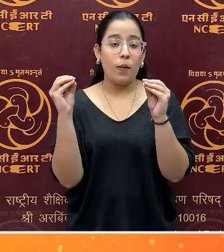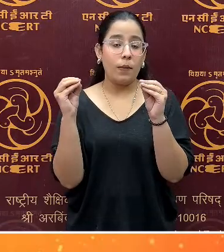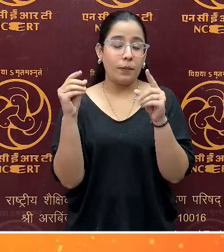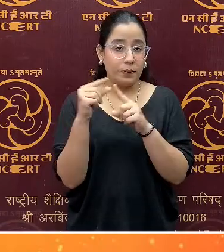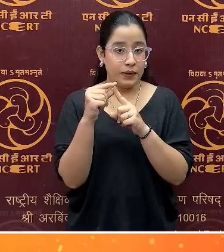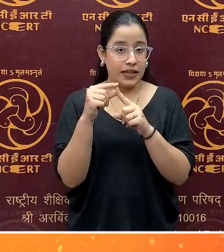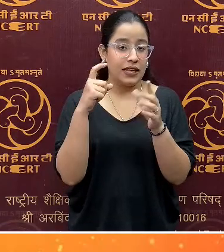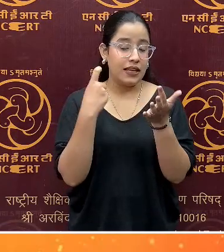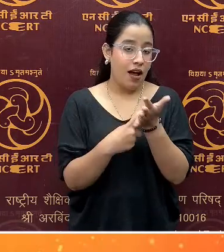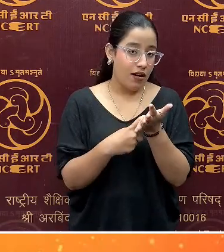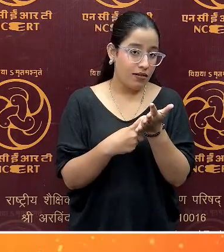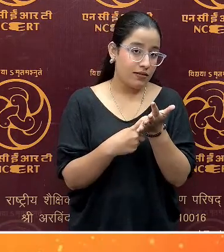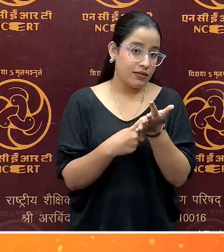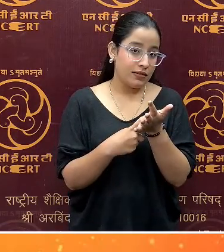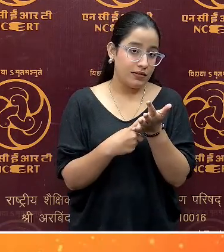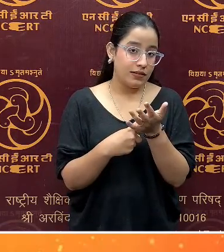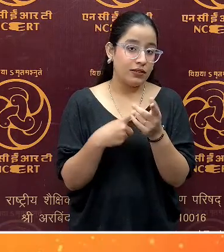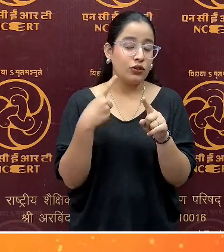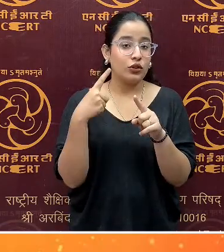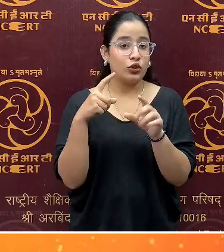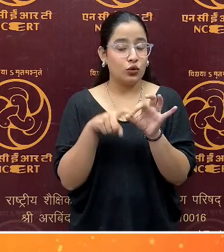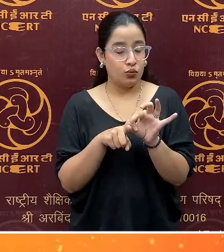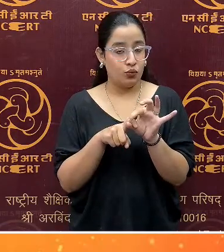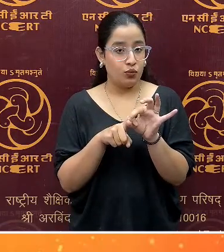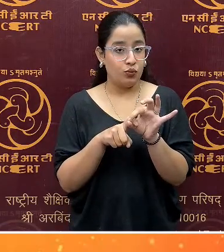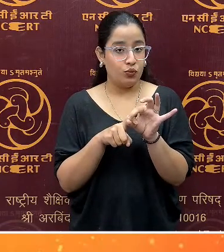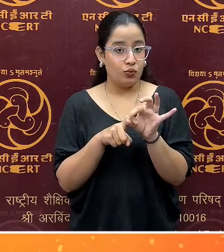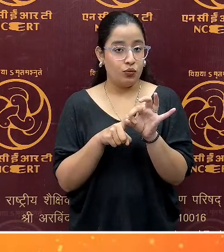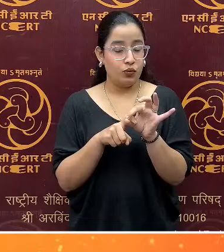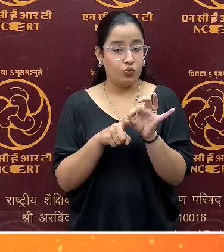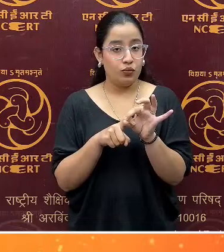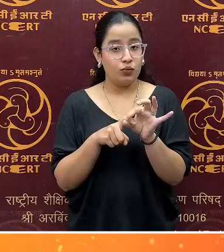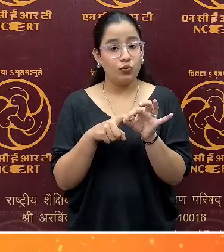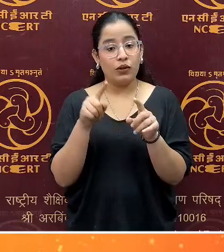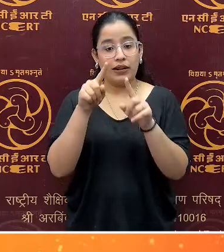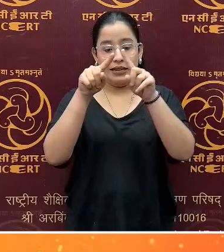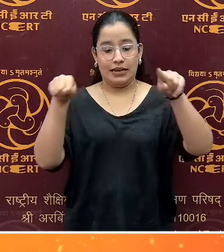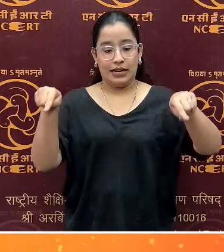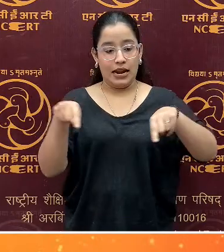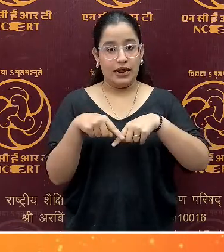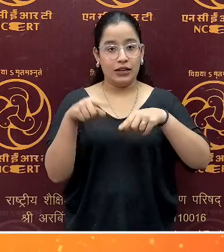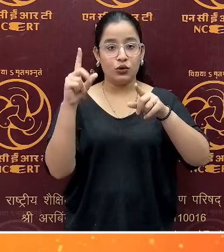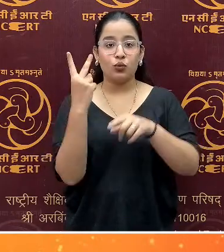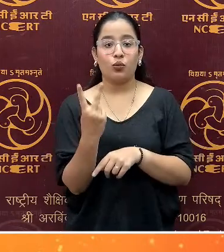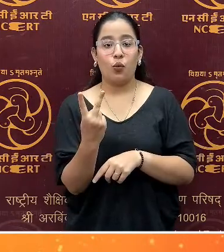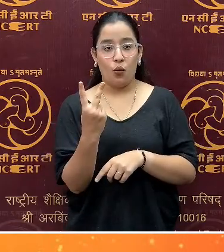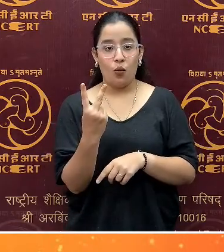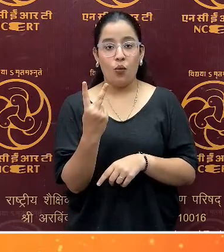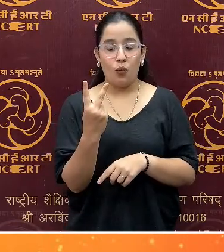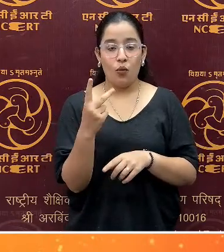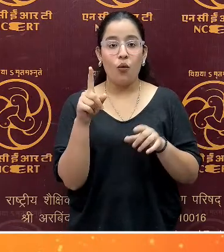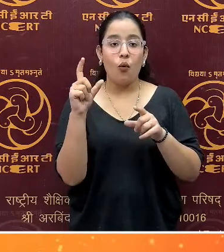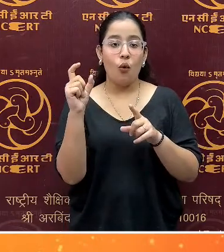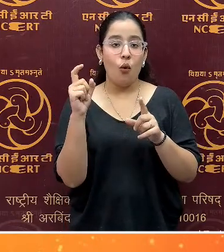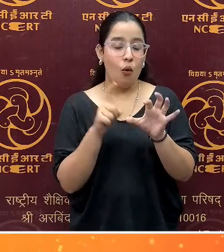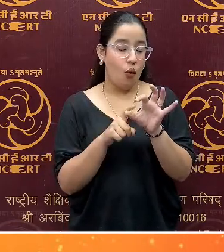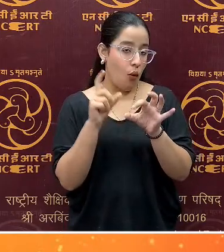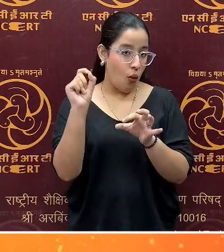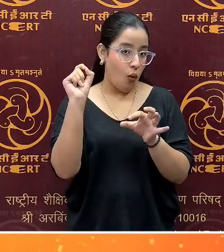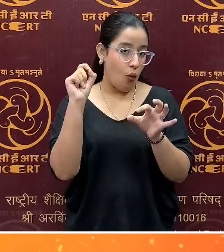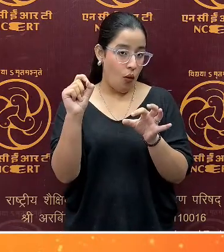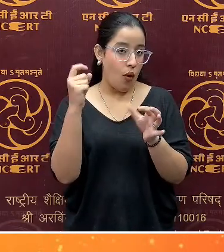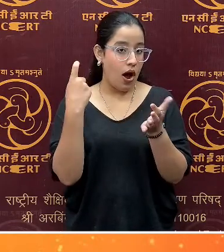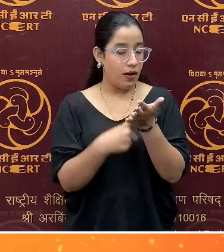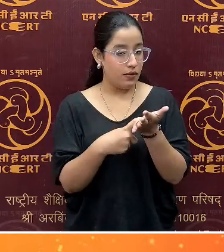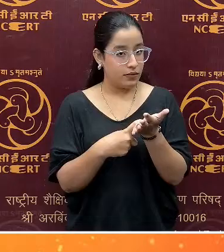P, R and Q, which has two diagonals. One diagonal is OR, the same initial diagonal. Yes. There's